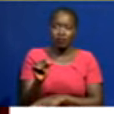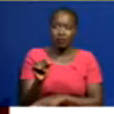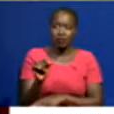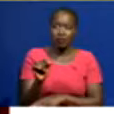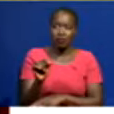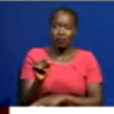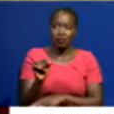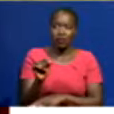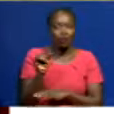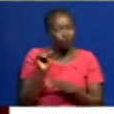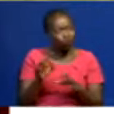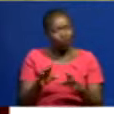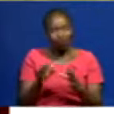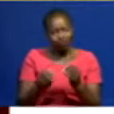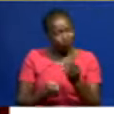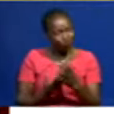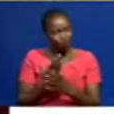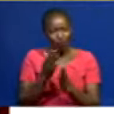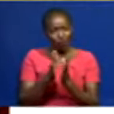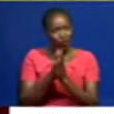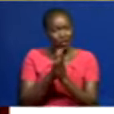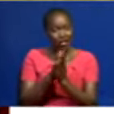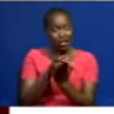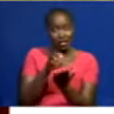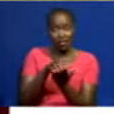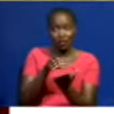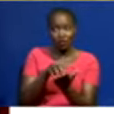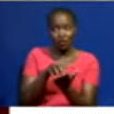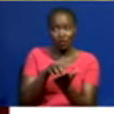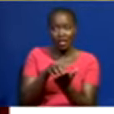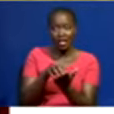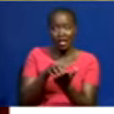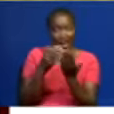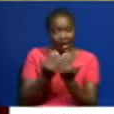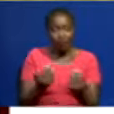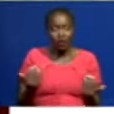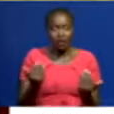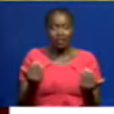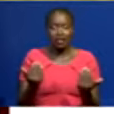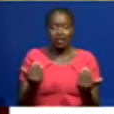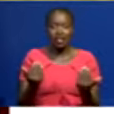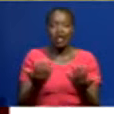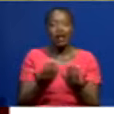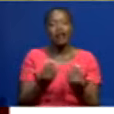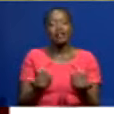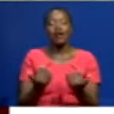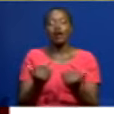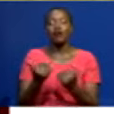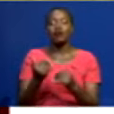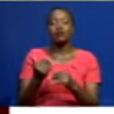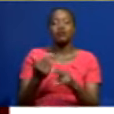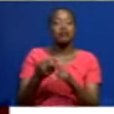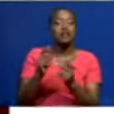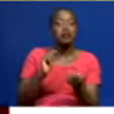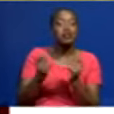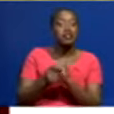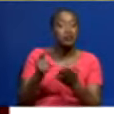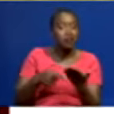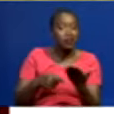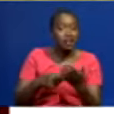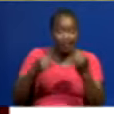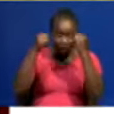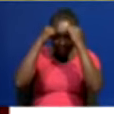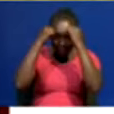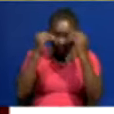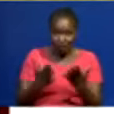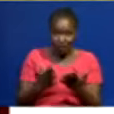to cope up with the situation. Our pupils, whom we call currently students, I've received